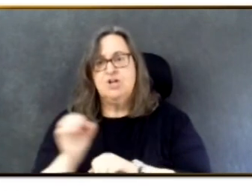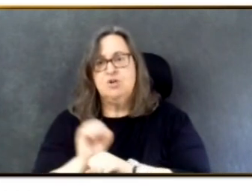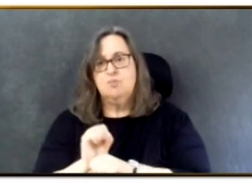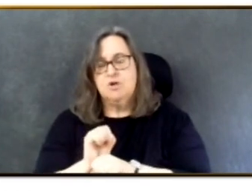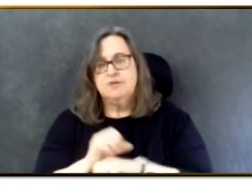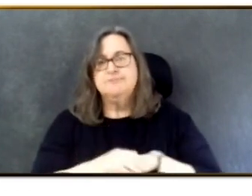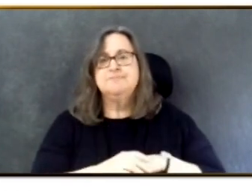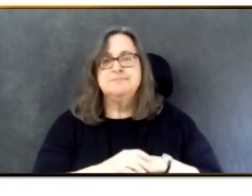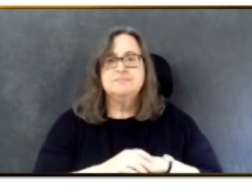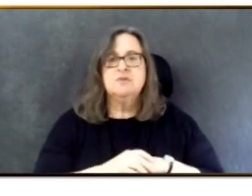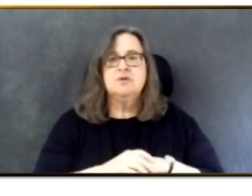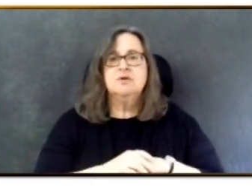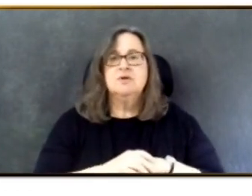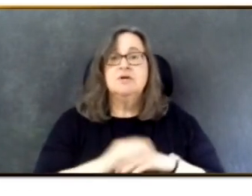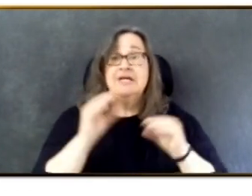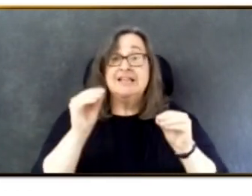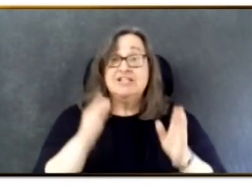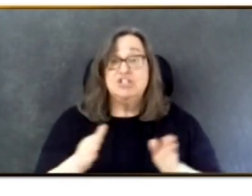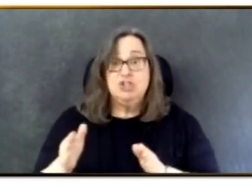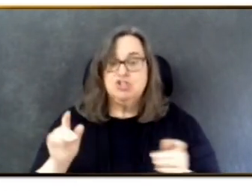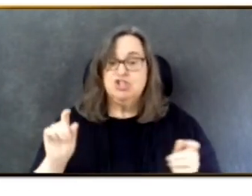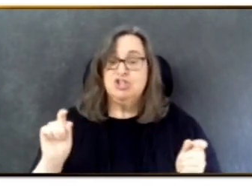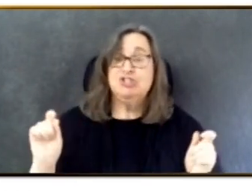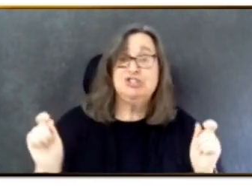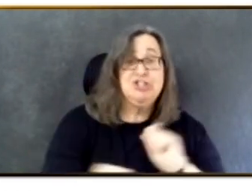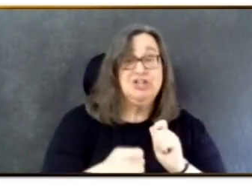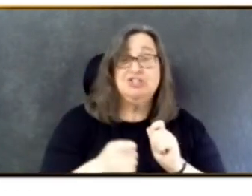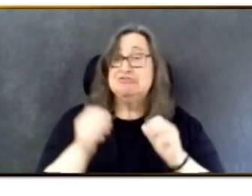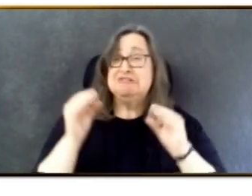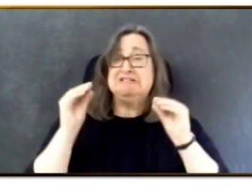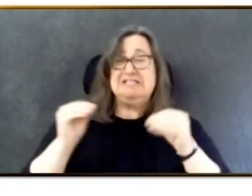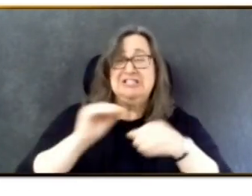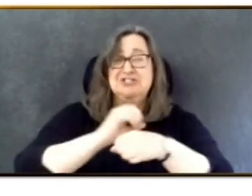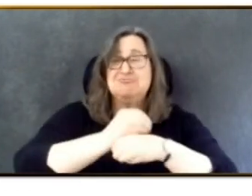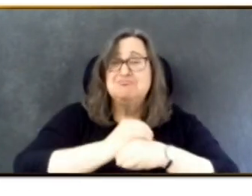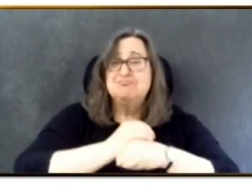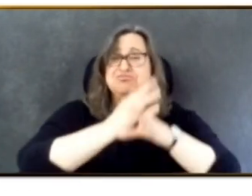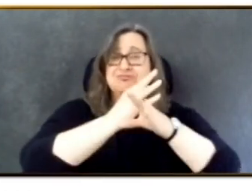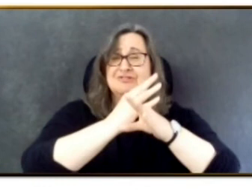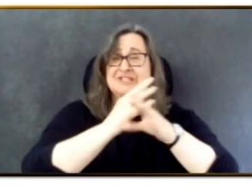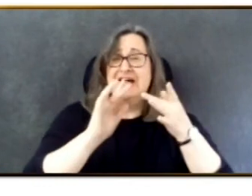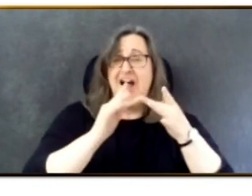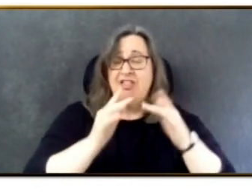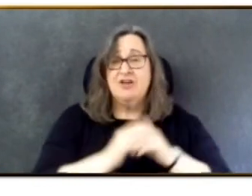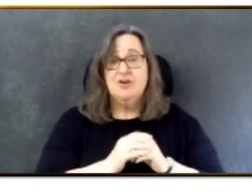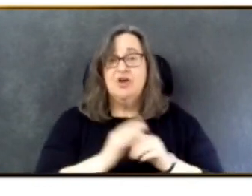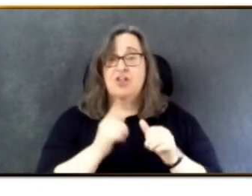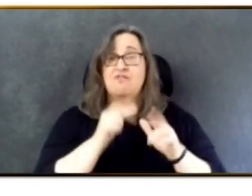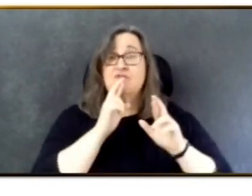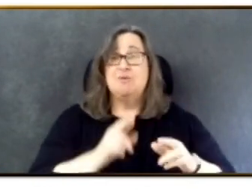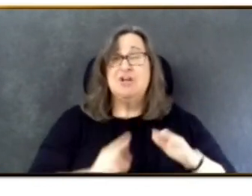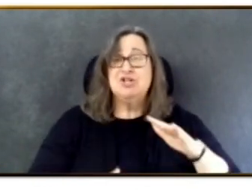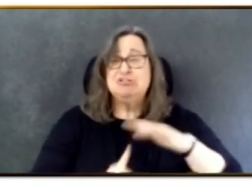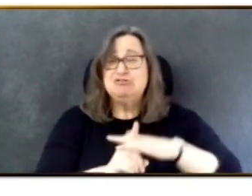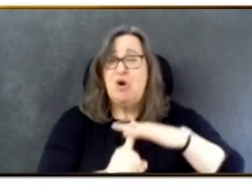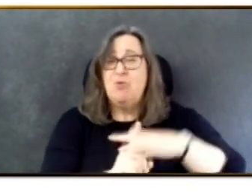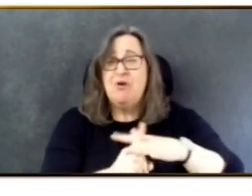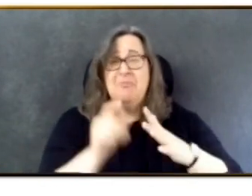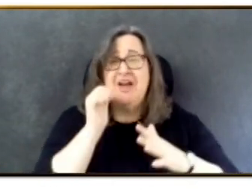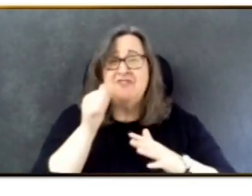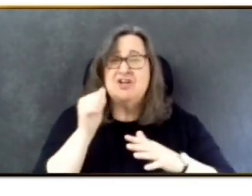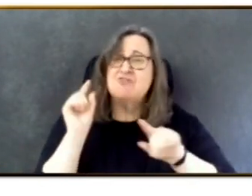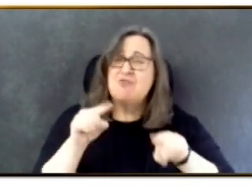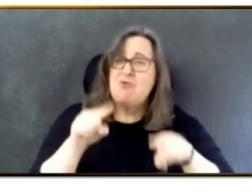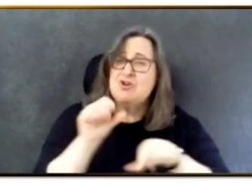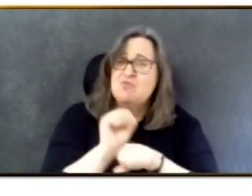To the teachers that adjusted to e-learning and the first responders that showed up to work every single day, risking